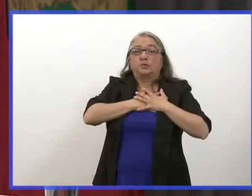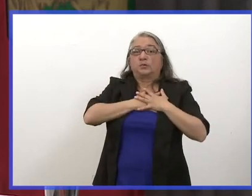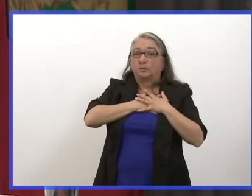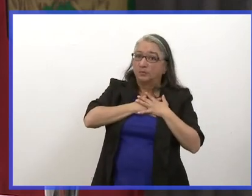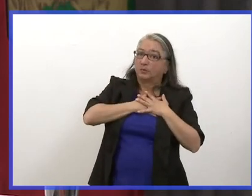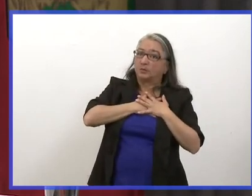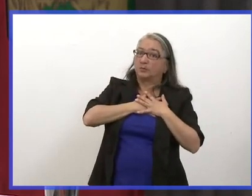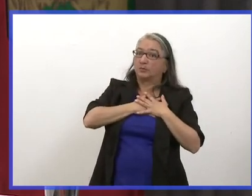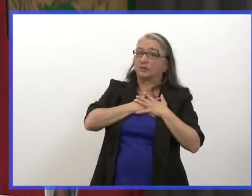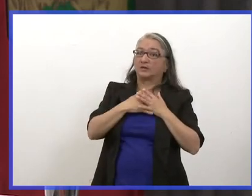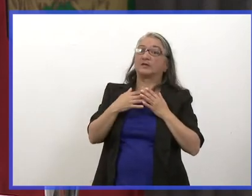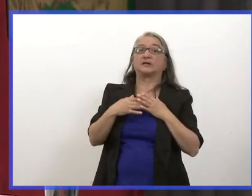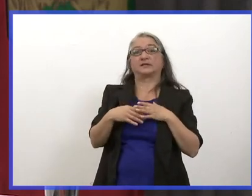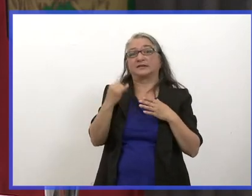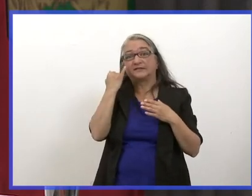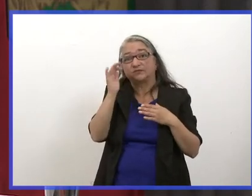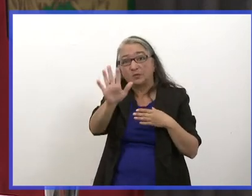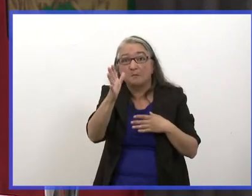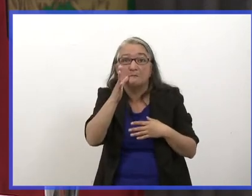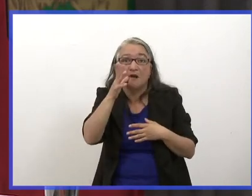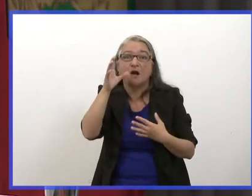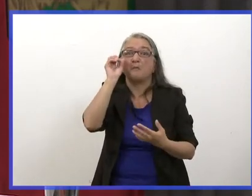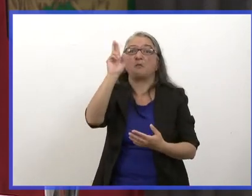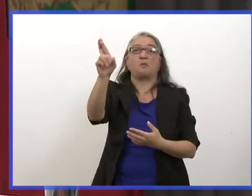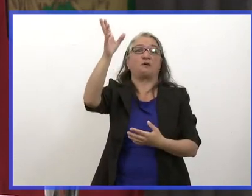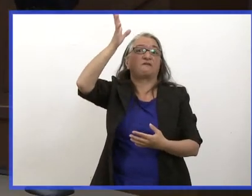your dad. Think about that for a minute.